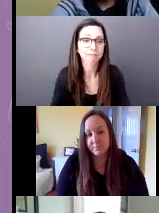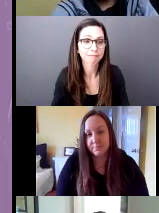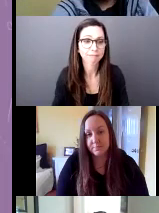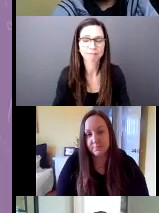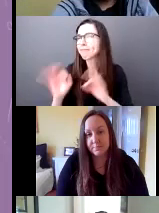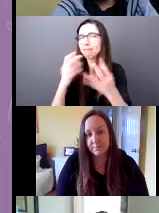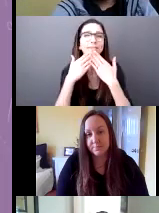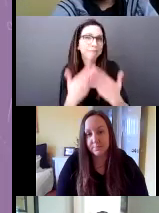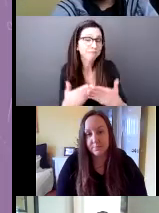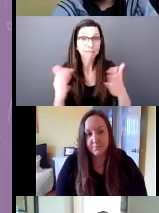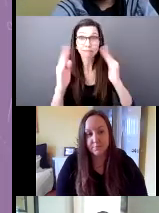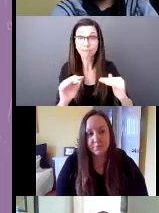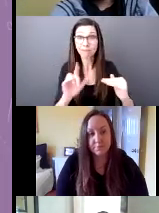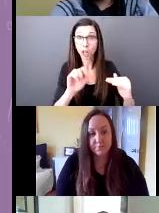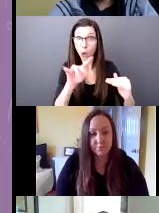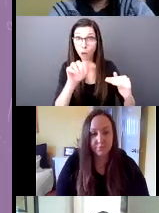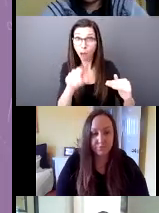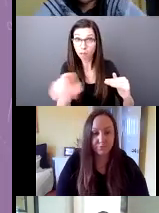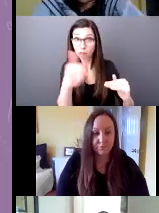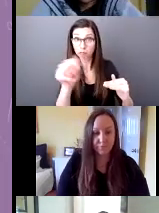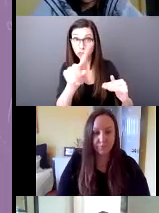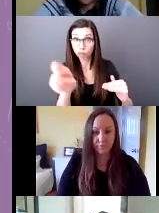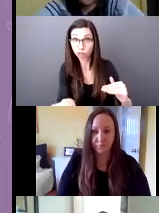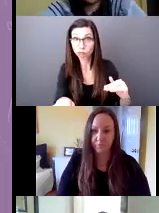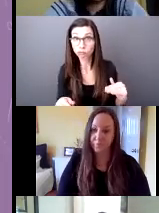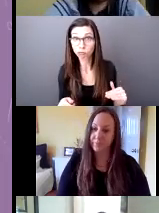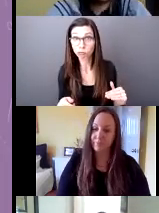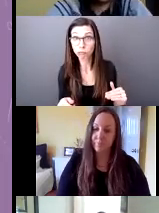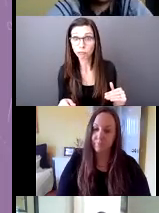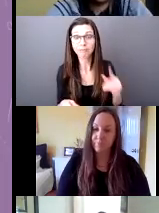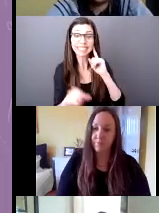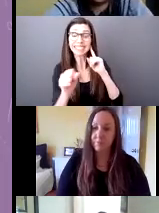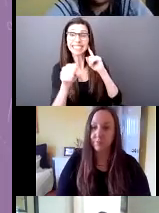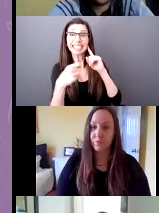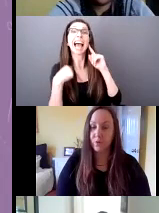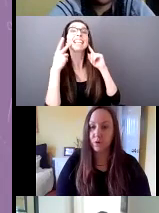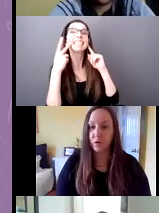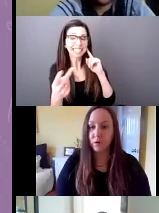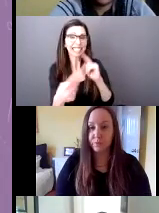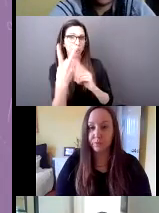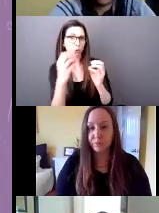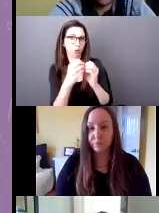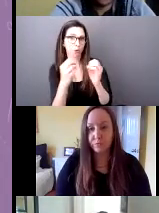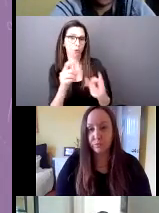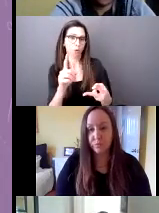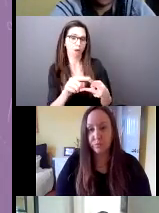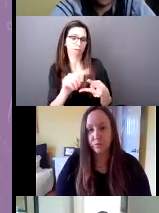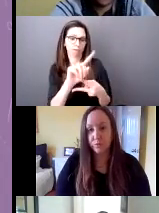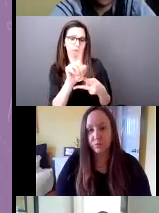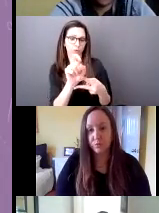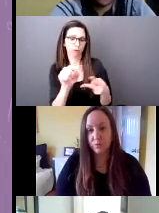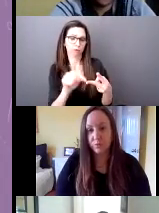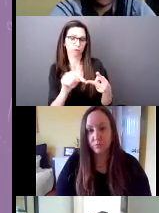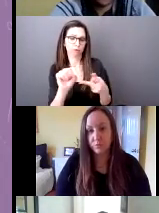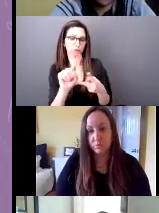any other questions that you might have seen just through the chat boxes? Yeah, so there is two other questions. I did think that there was value here